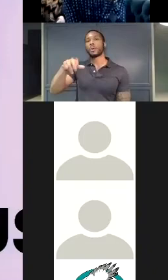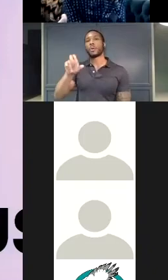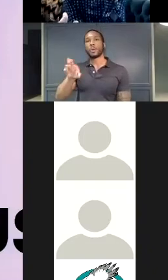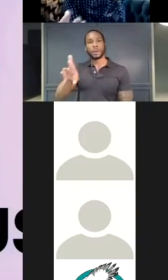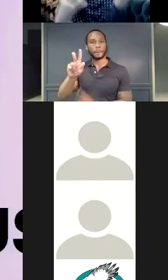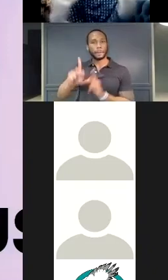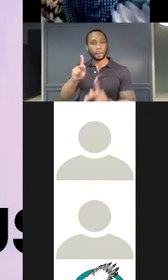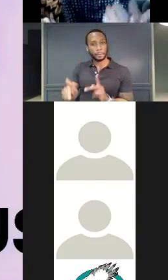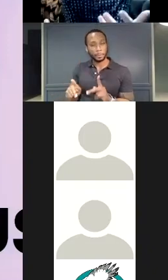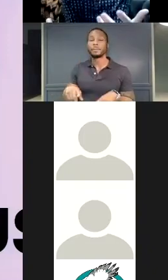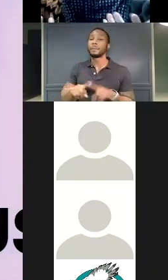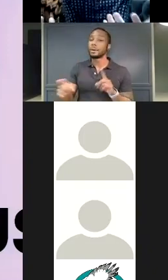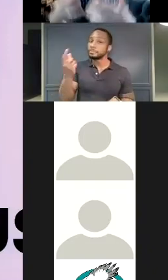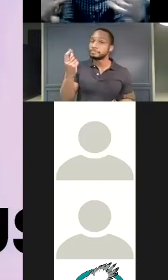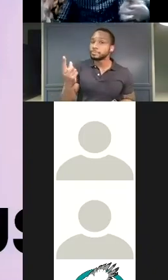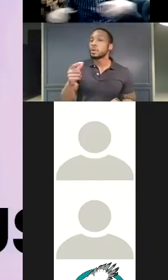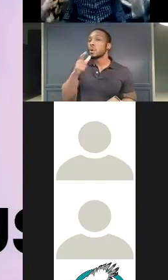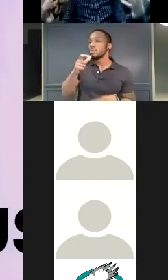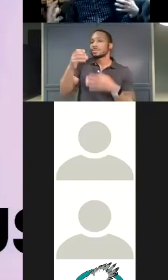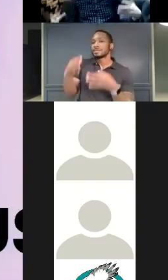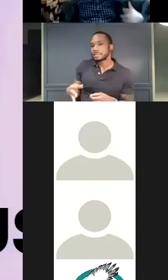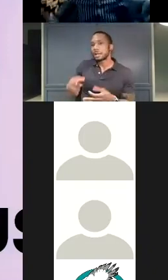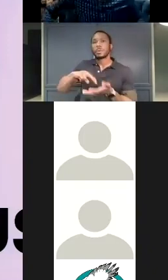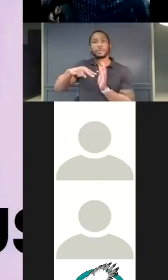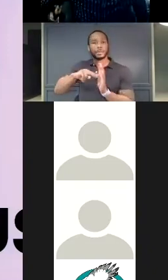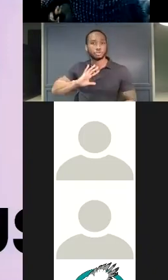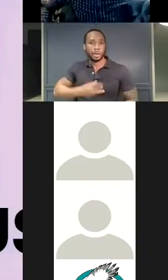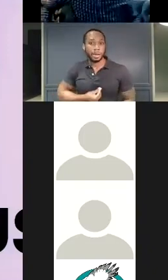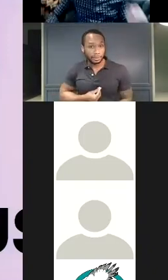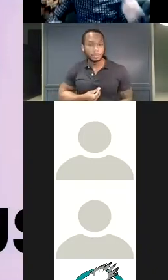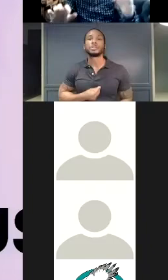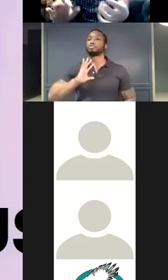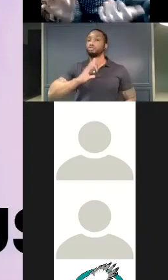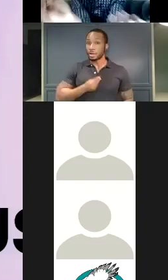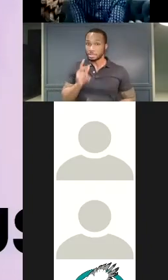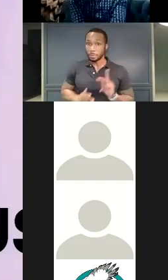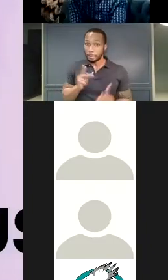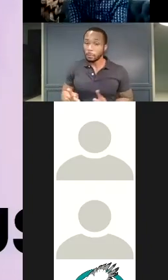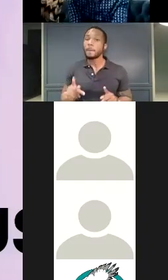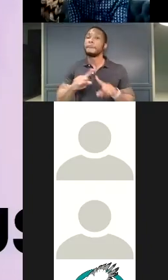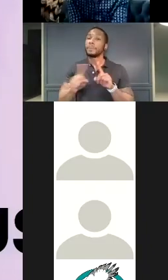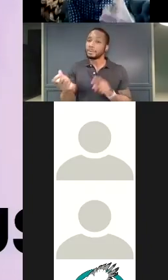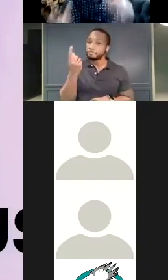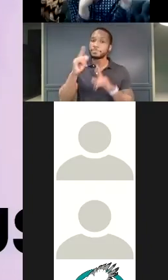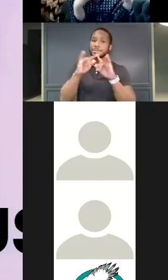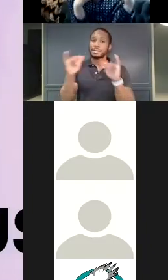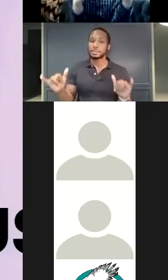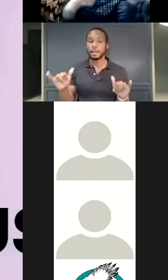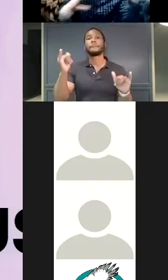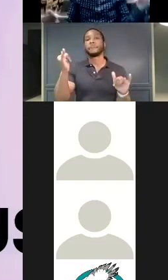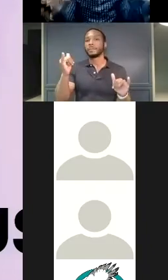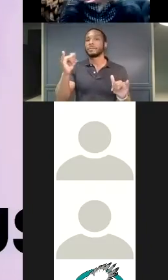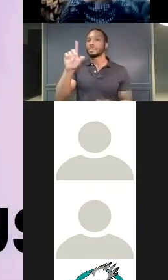however, or who gets to decide what it means to be trans people, right? And at the same time, you know, the